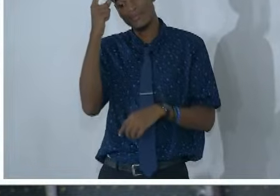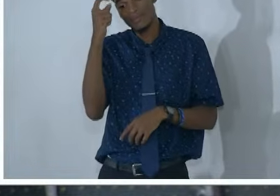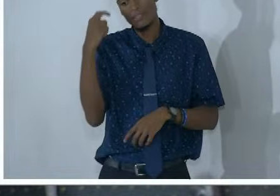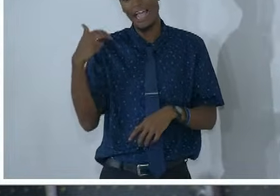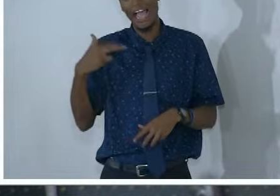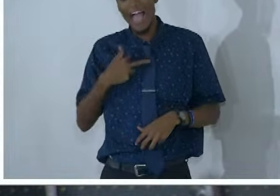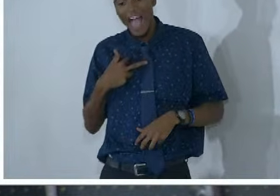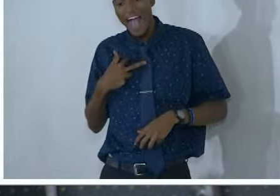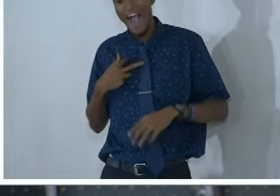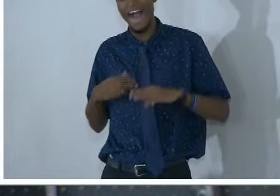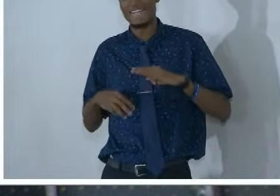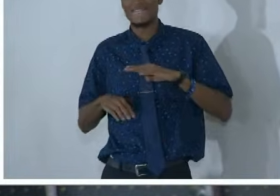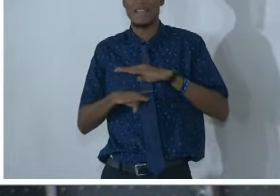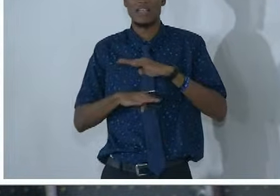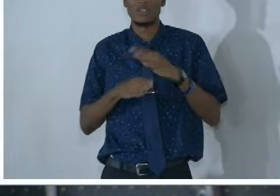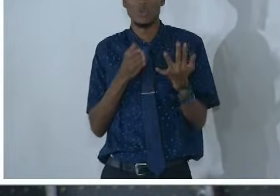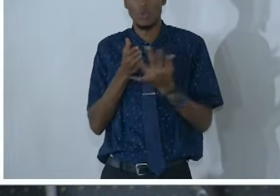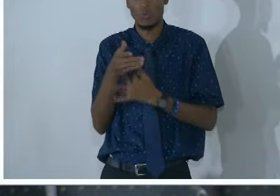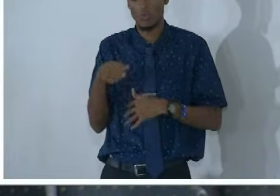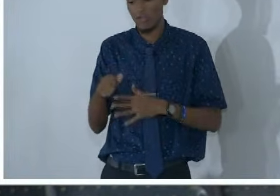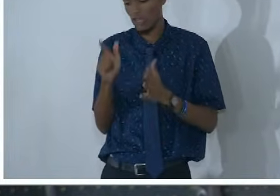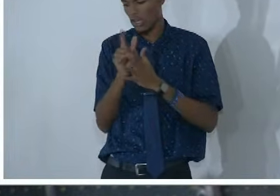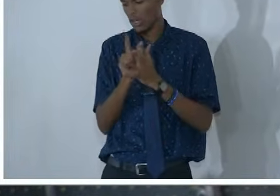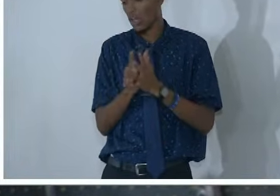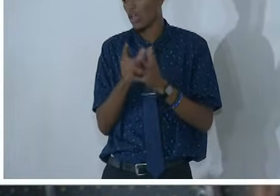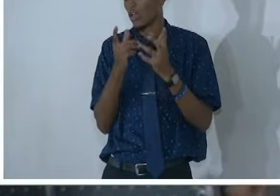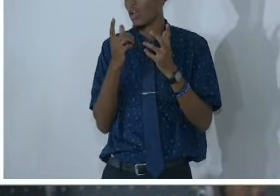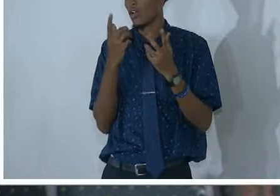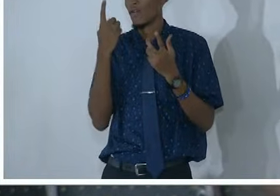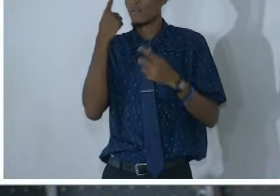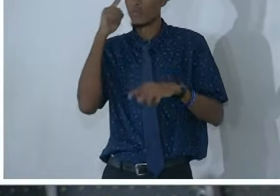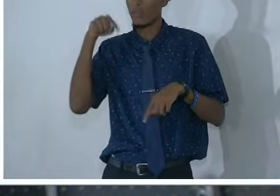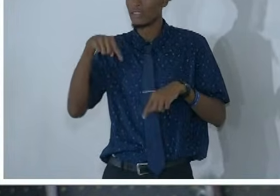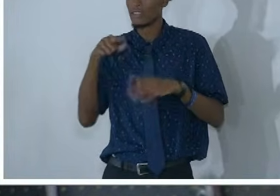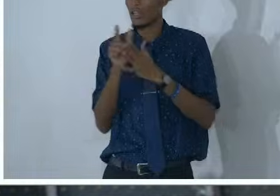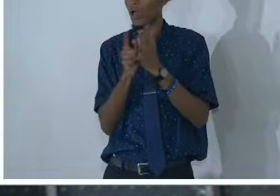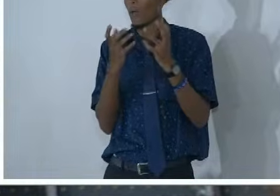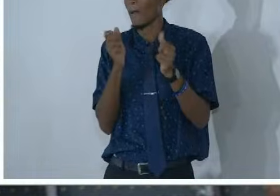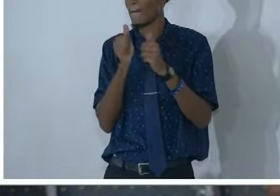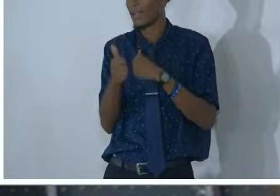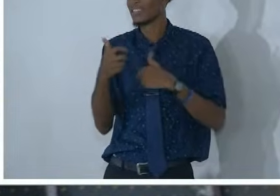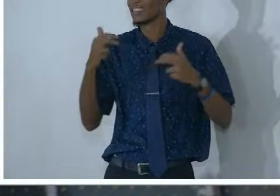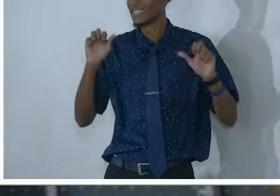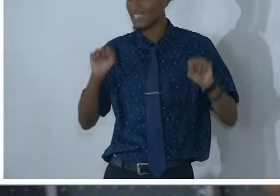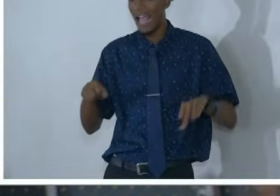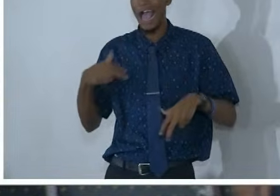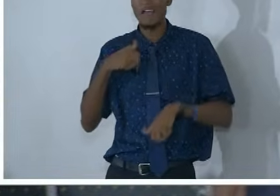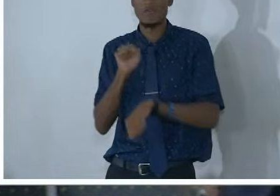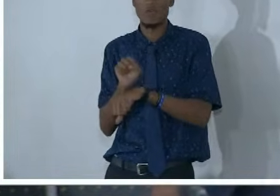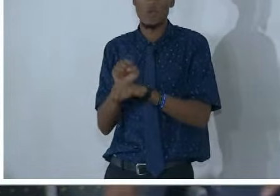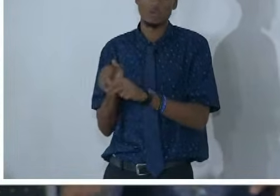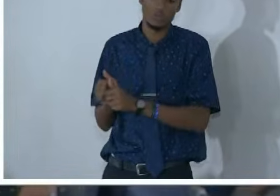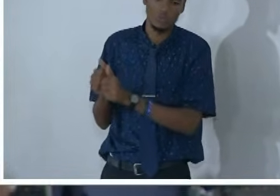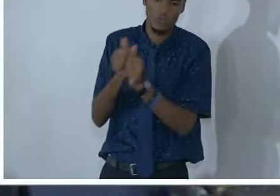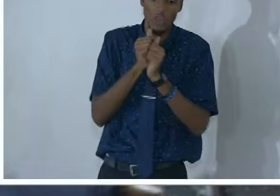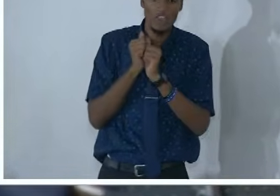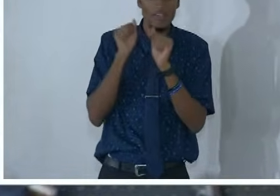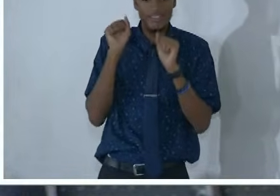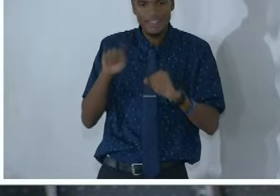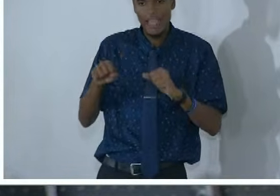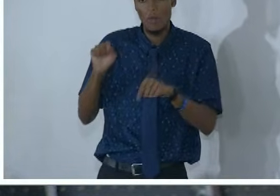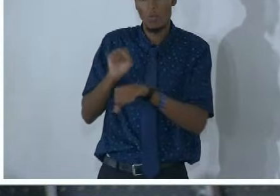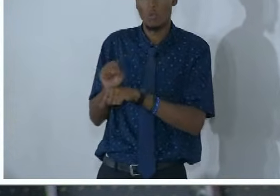basis through this legislation, this bill, where collaboration can be established, cooperation can be established